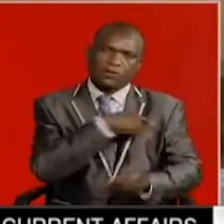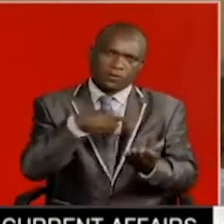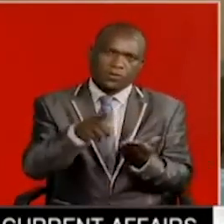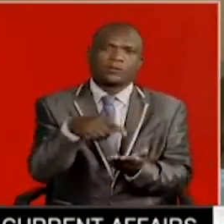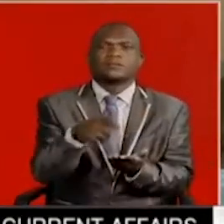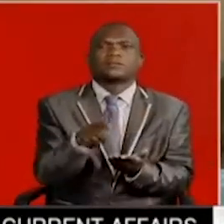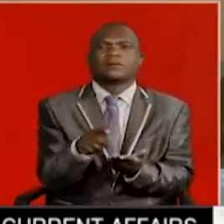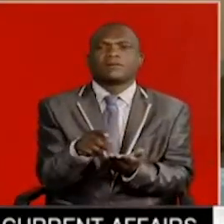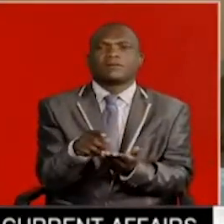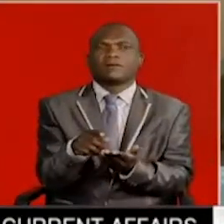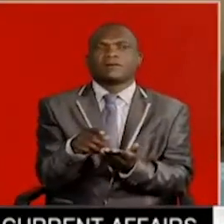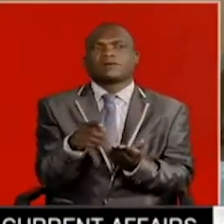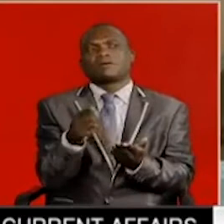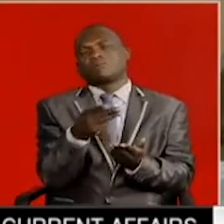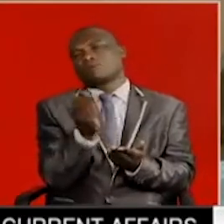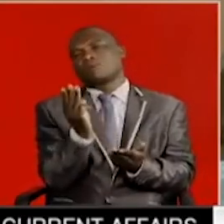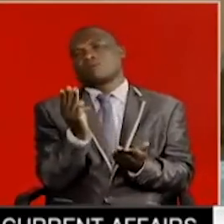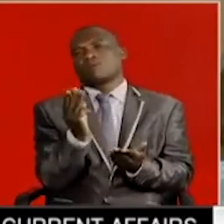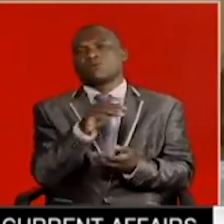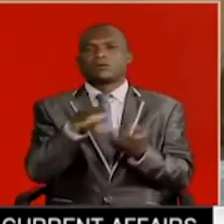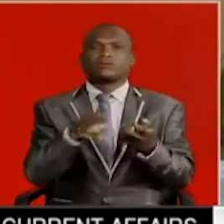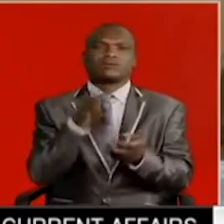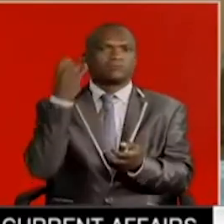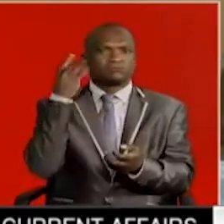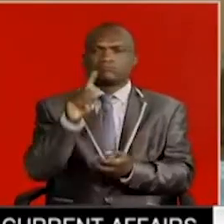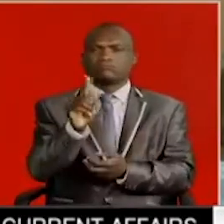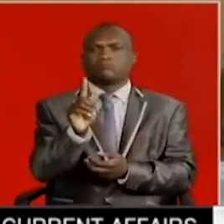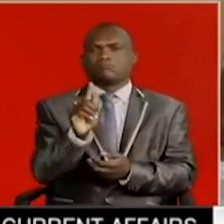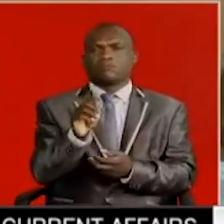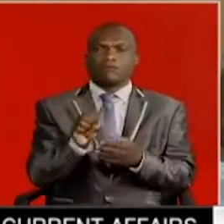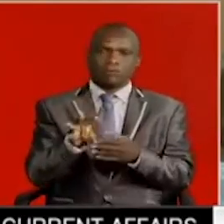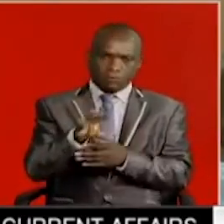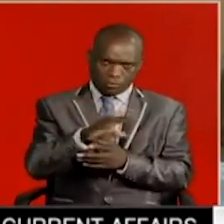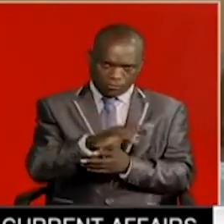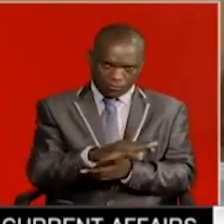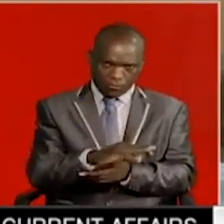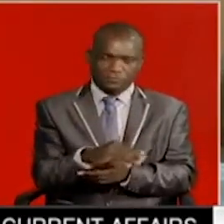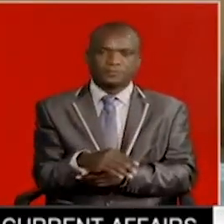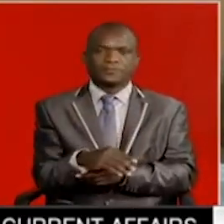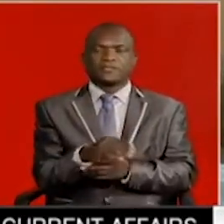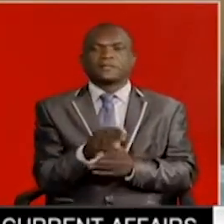want them to be affected by this disease. Phase two,